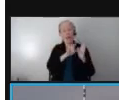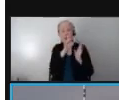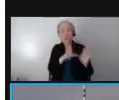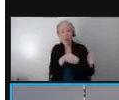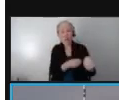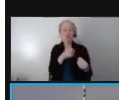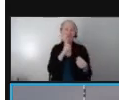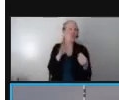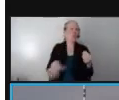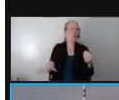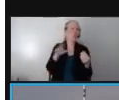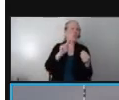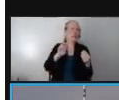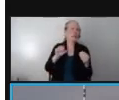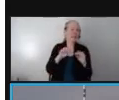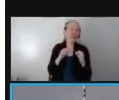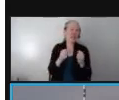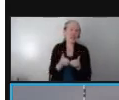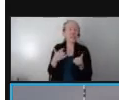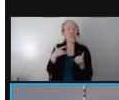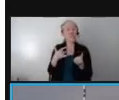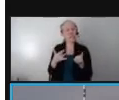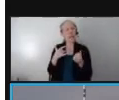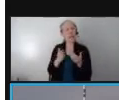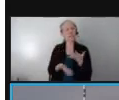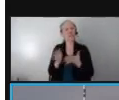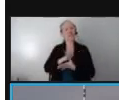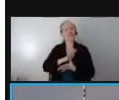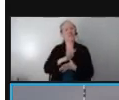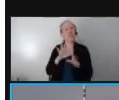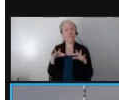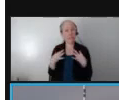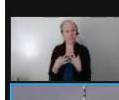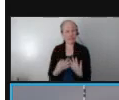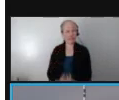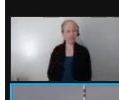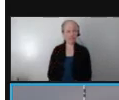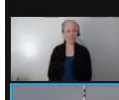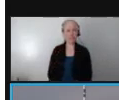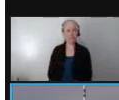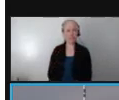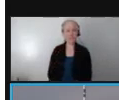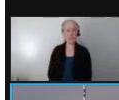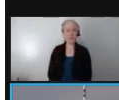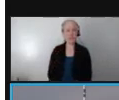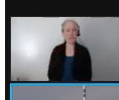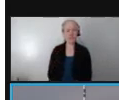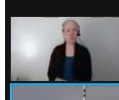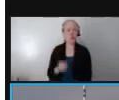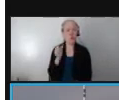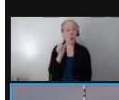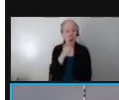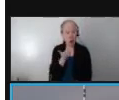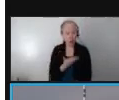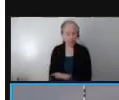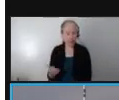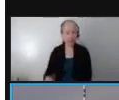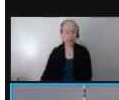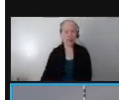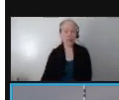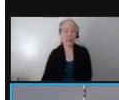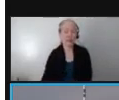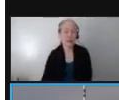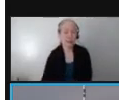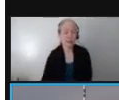to make sure that family is really emphasized. So the other thing that comes along with that is, remember, for